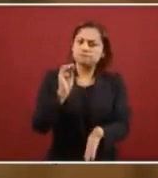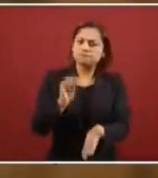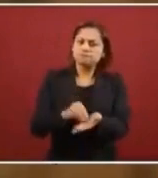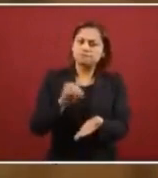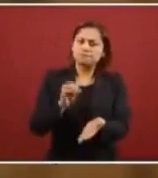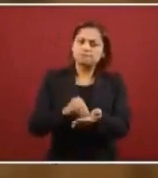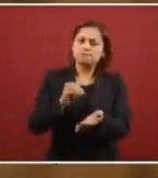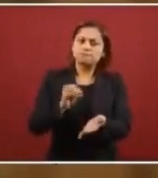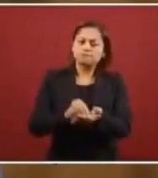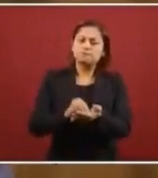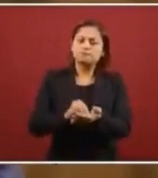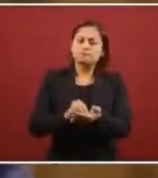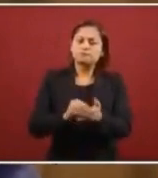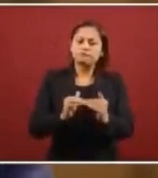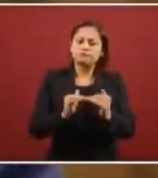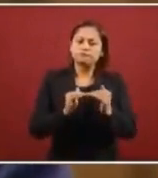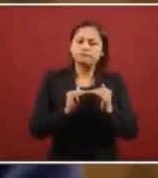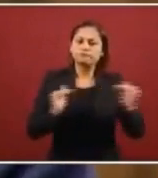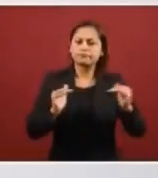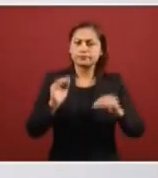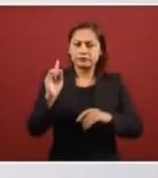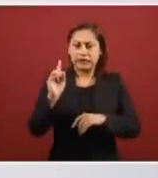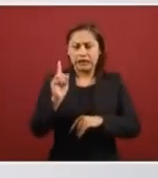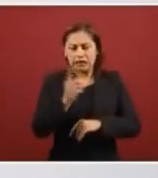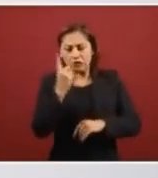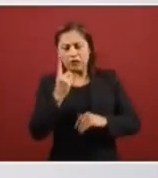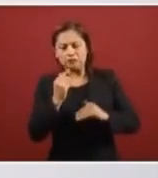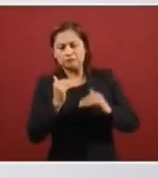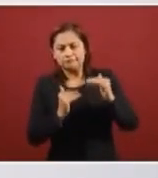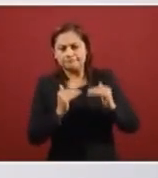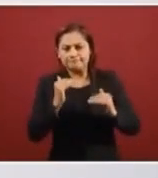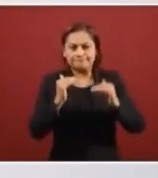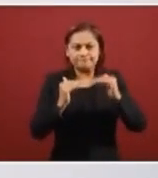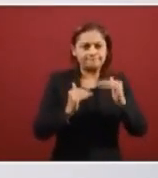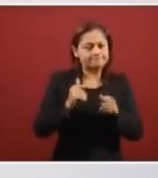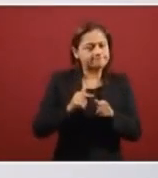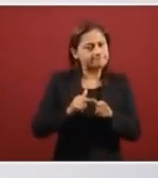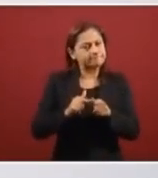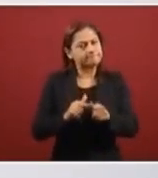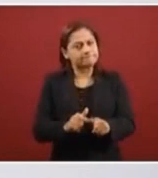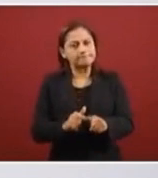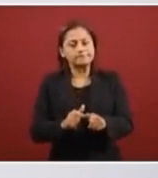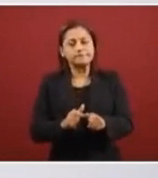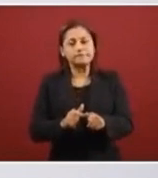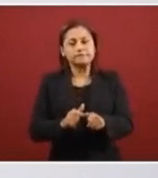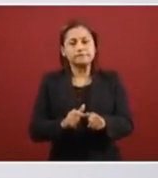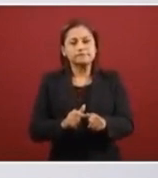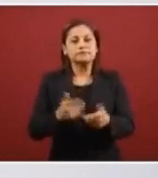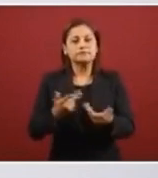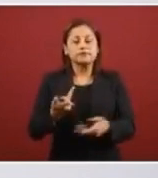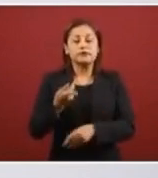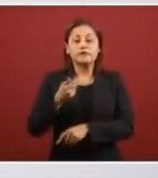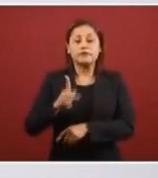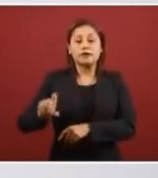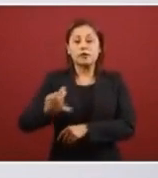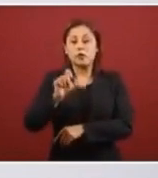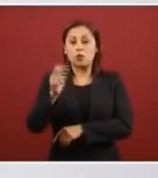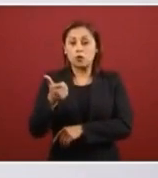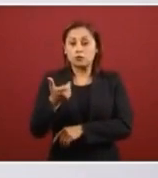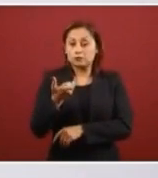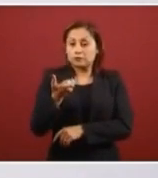had it has been changed stable in relation to the dollar